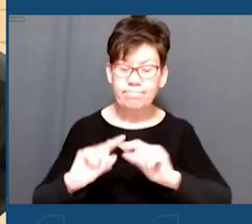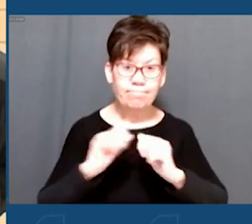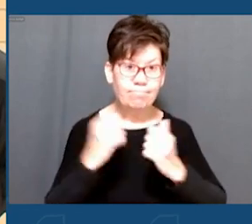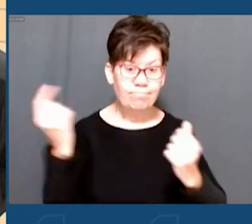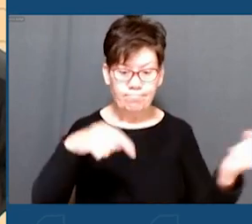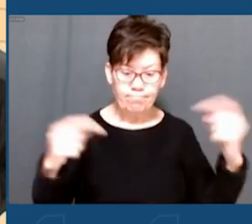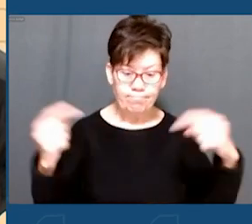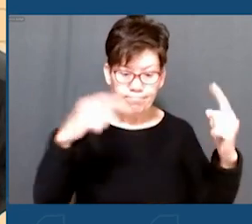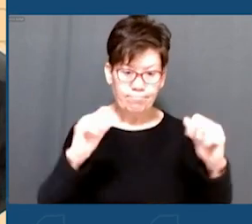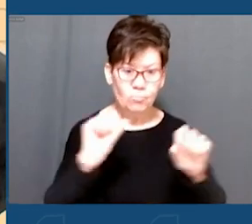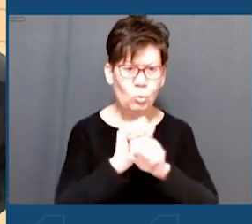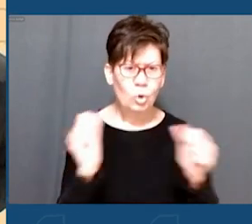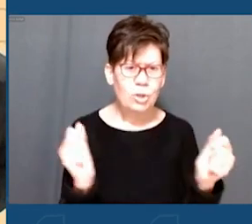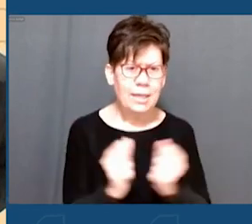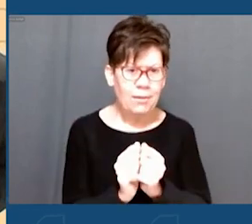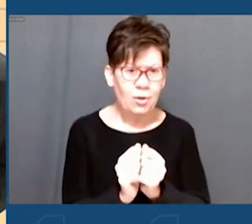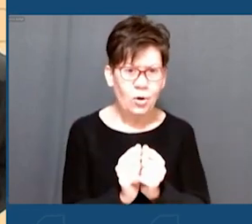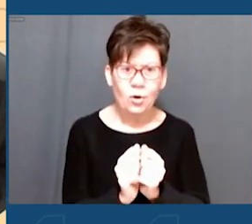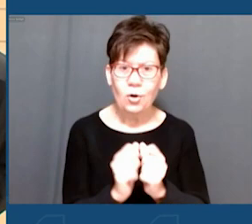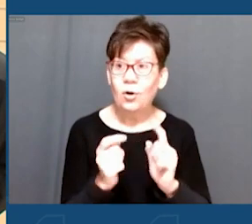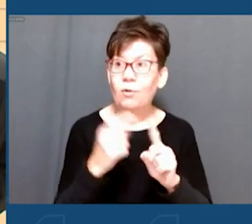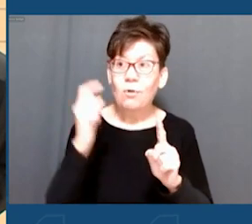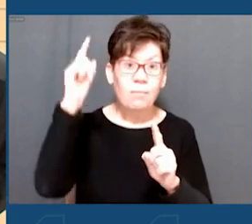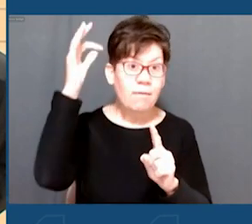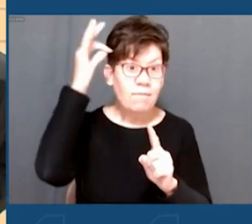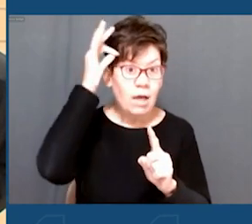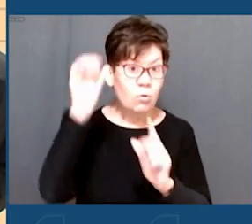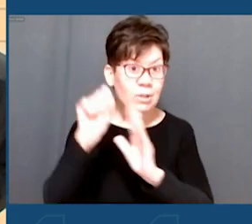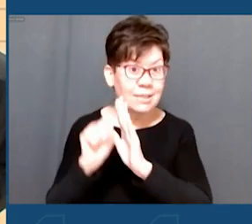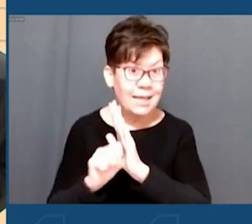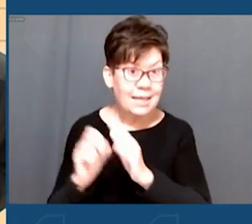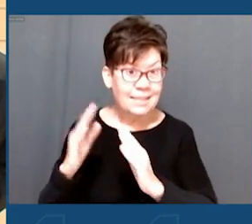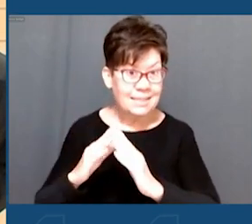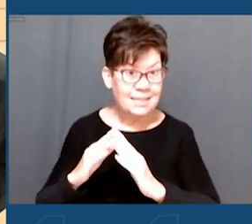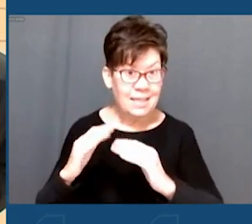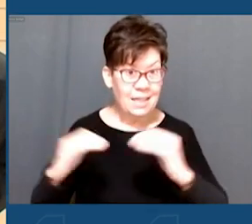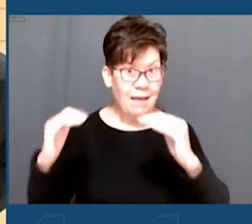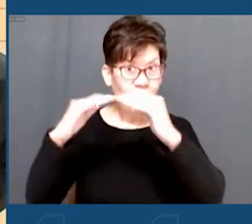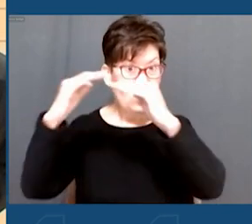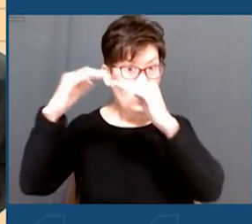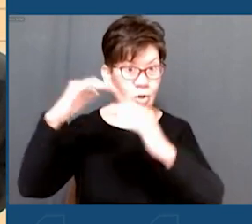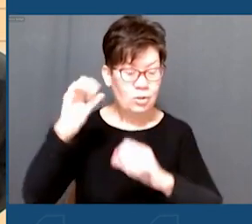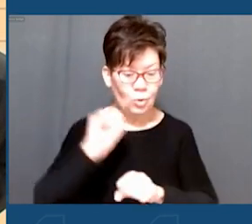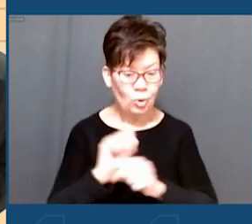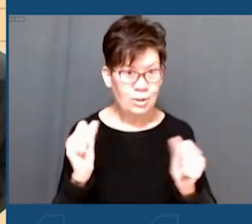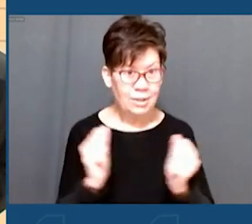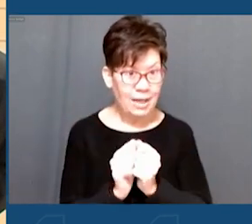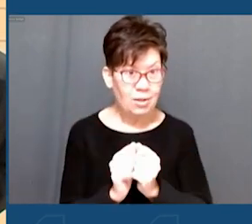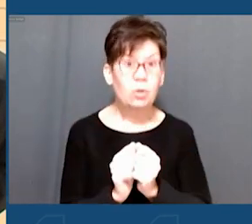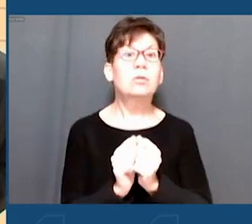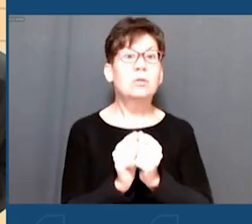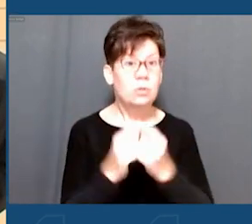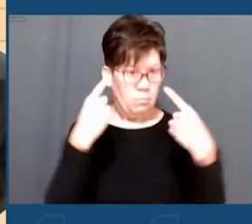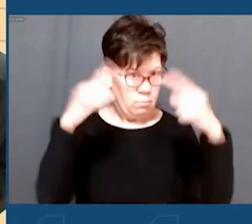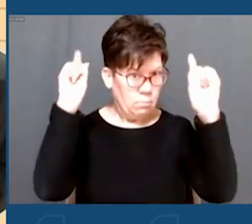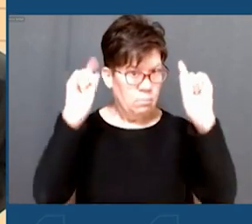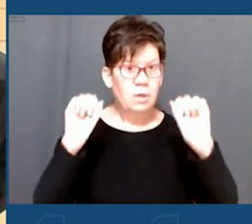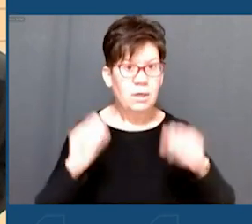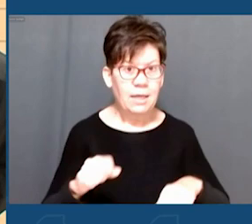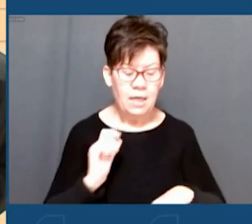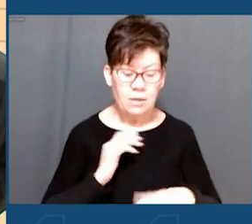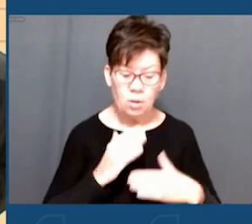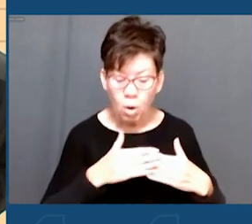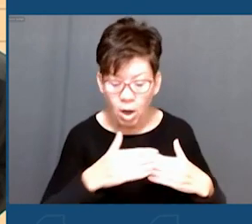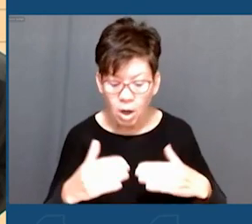work together from the federal, state, and city level. And so we have work to do in the days to come in terms of